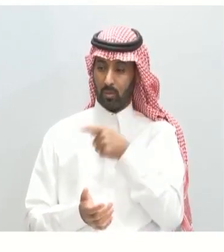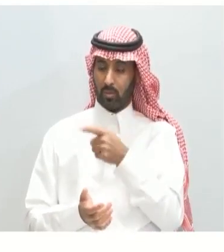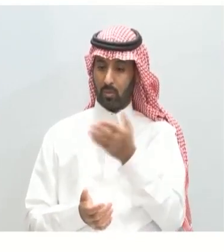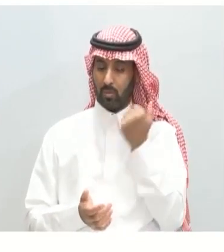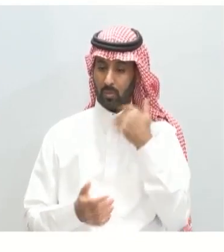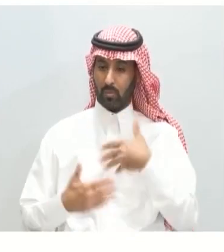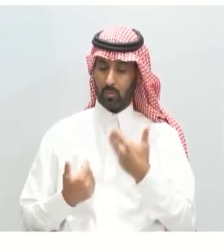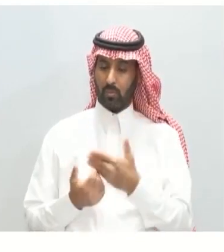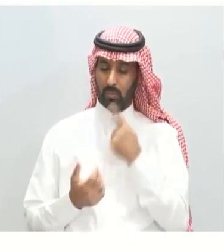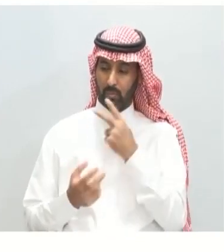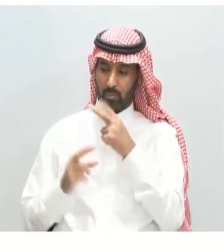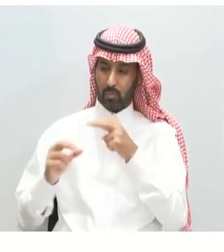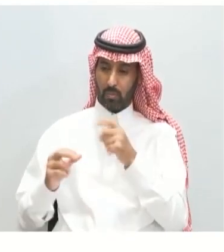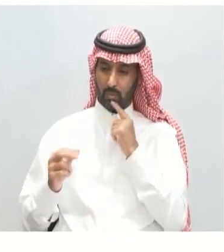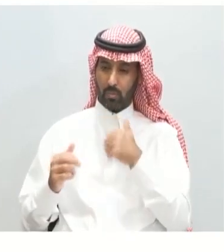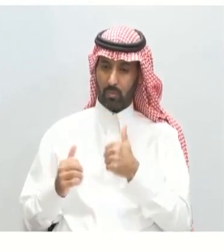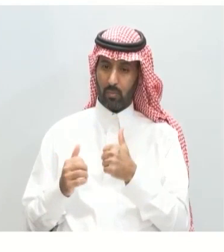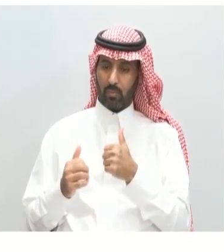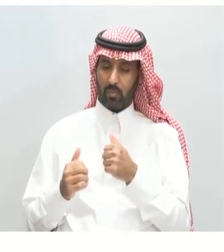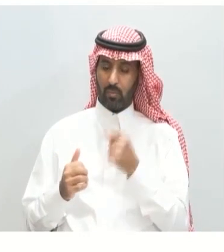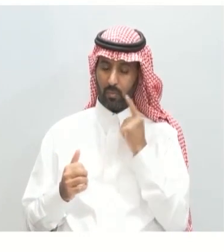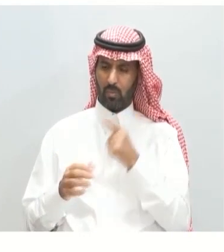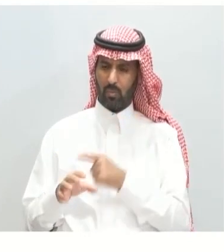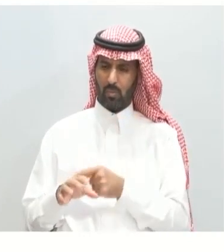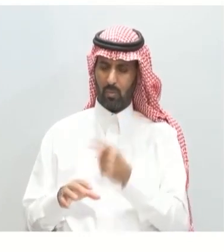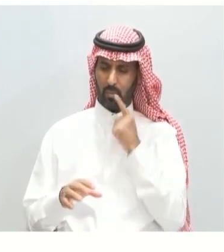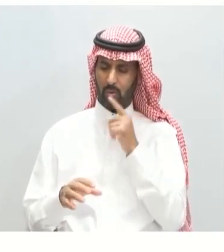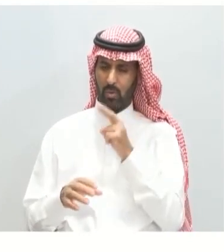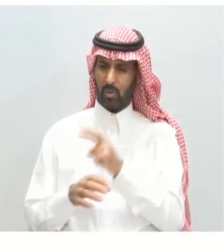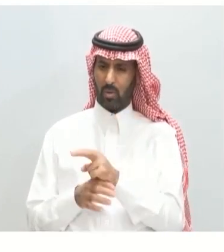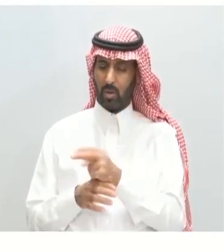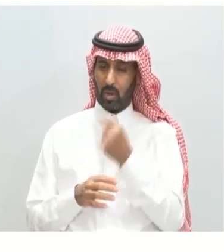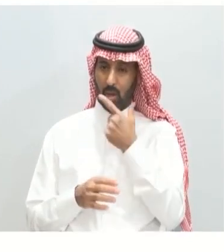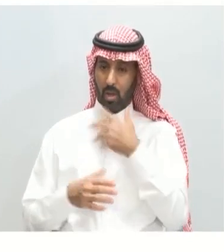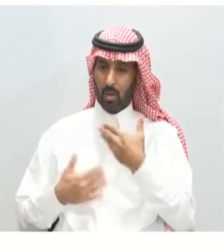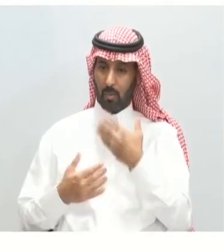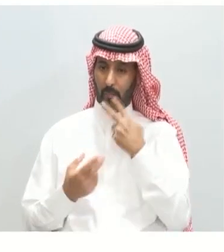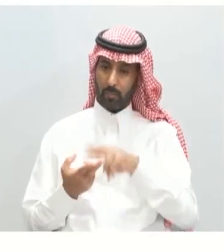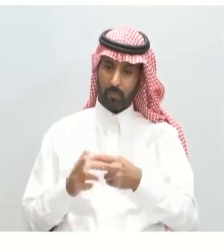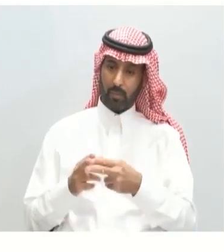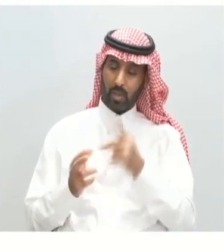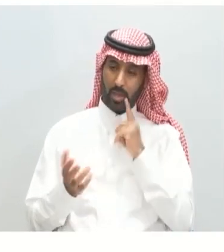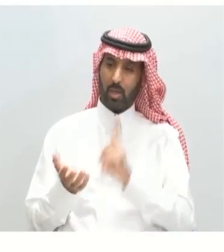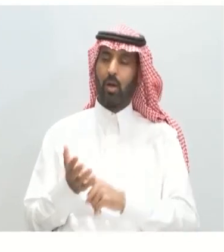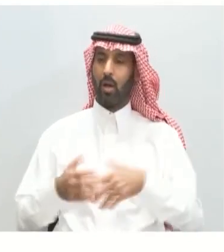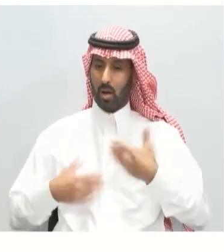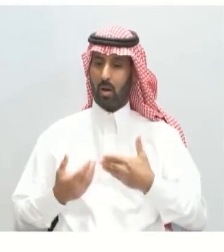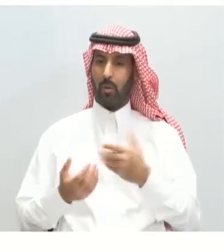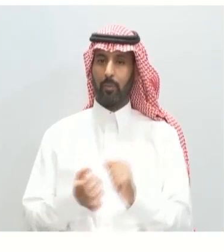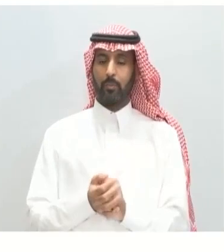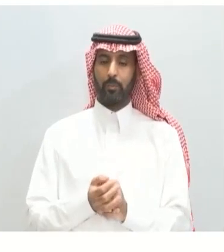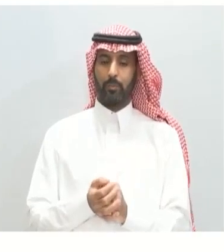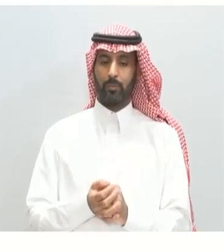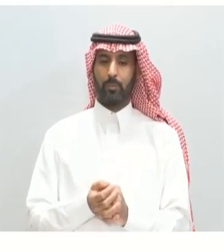he was gratified to find that it usually didn't take long for fake laughter to turn into real laughter. So we'll be